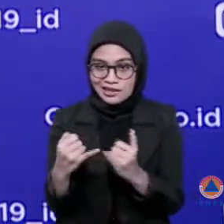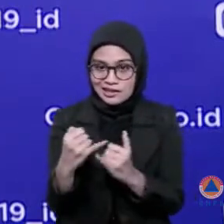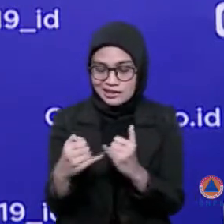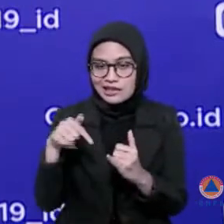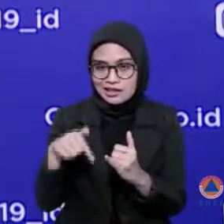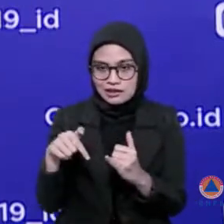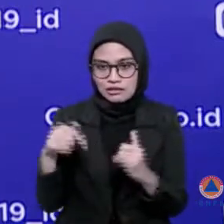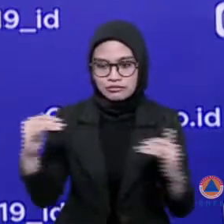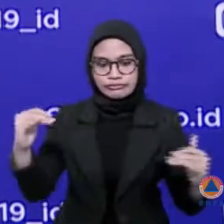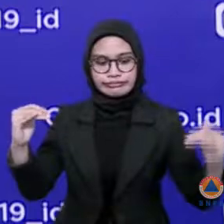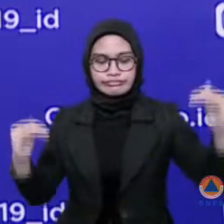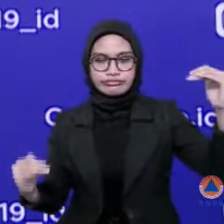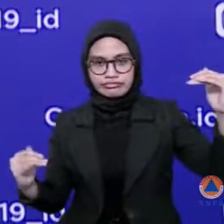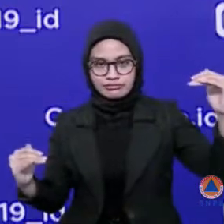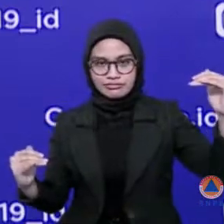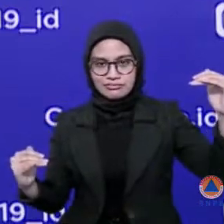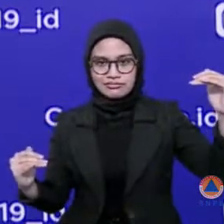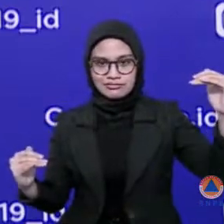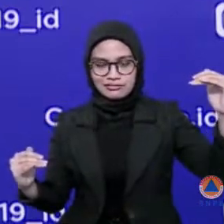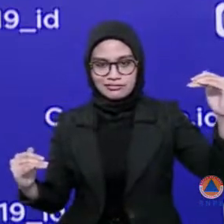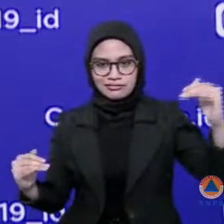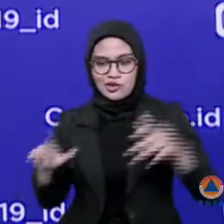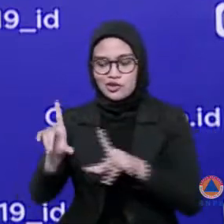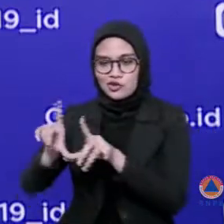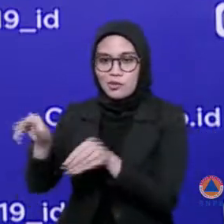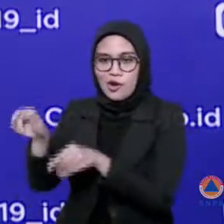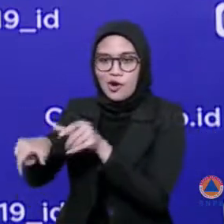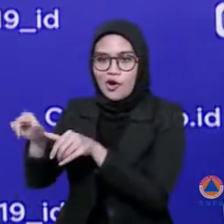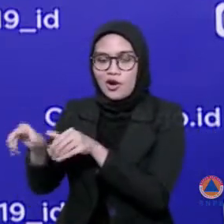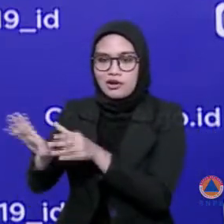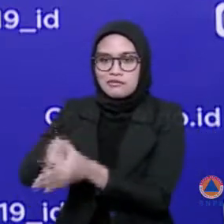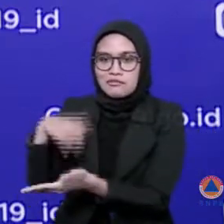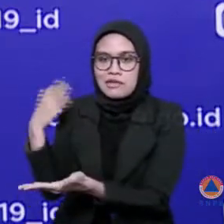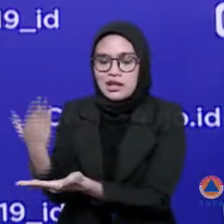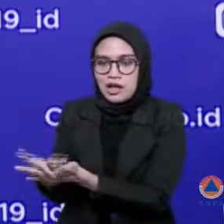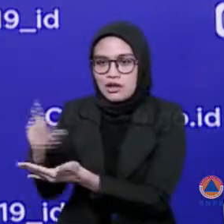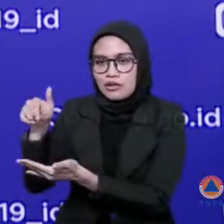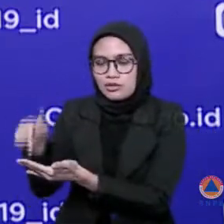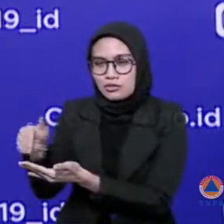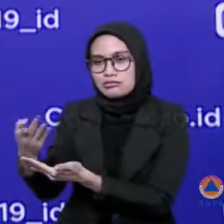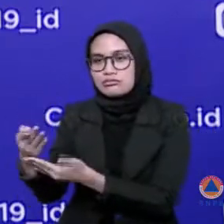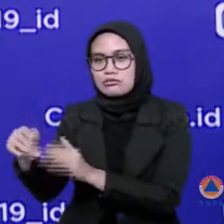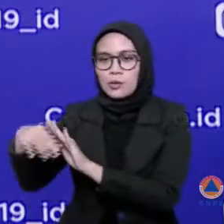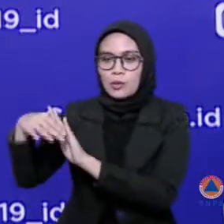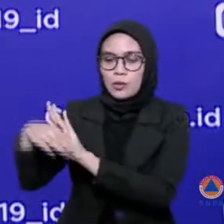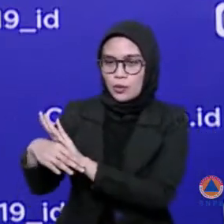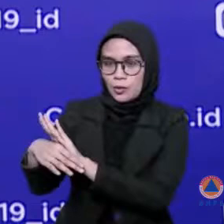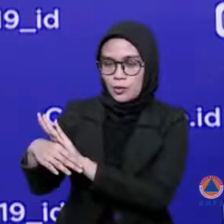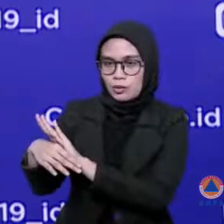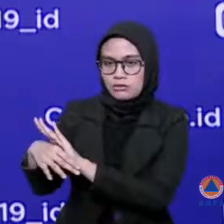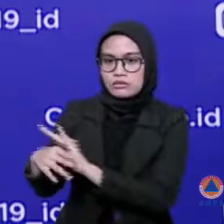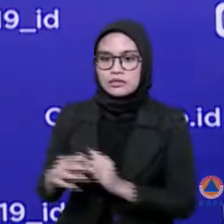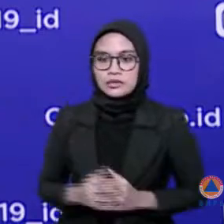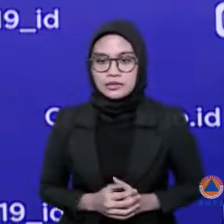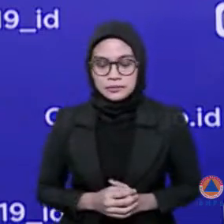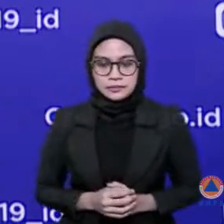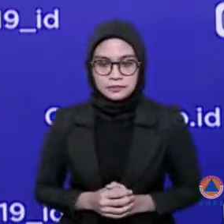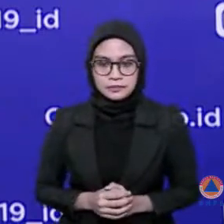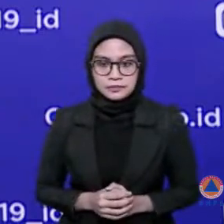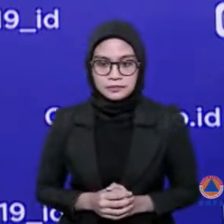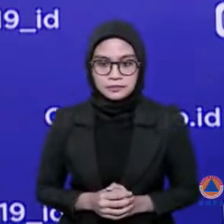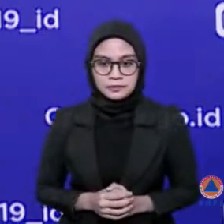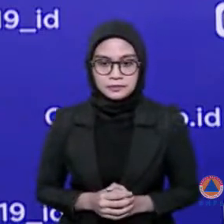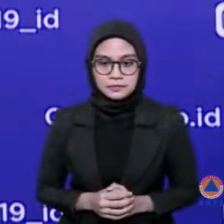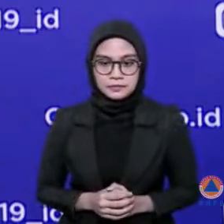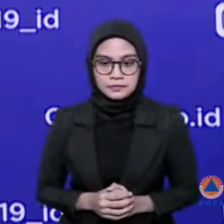Indonesia recorded 59 deaths. Indonesia active cases also continue to decline, where currently